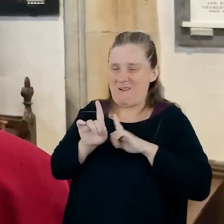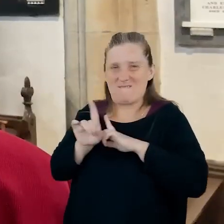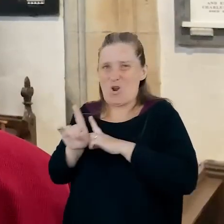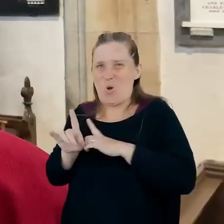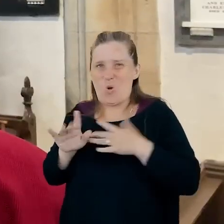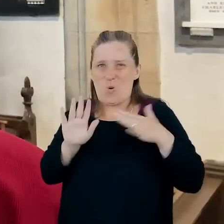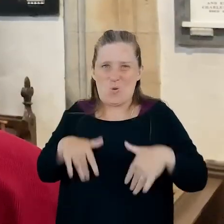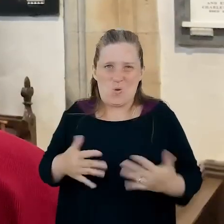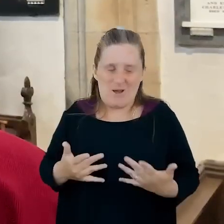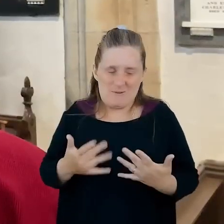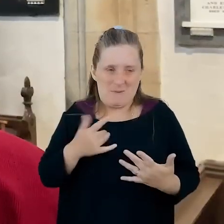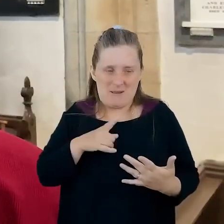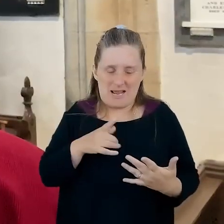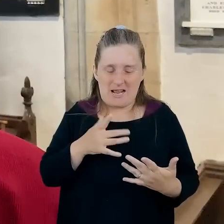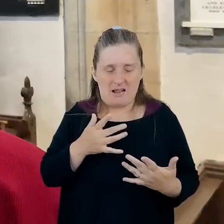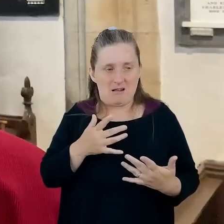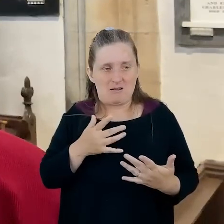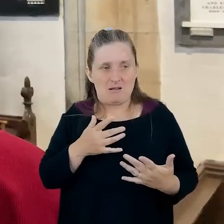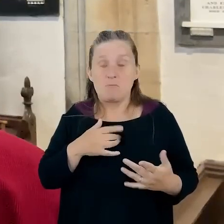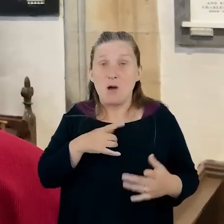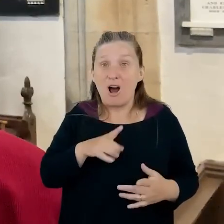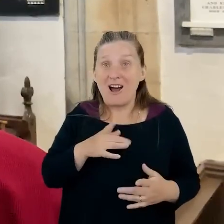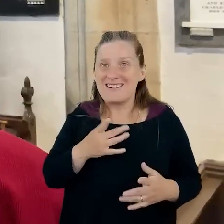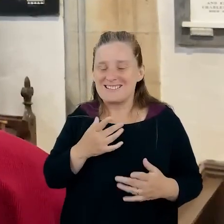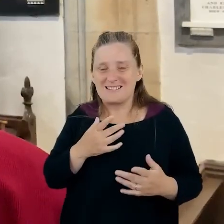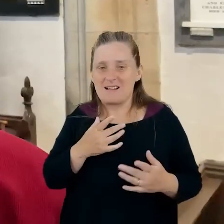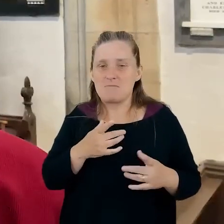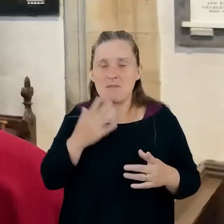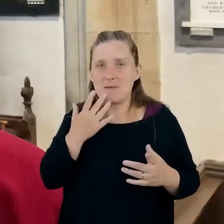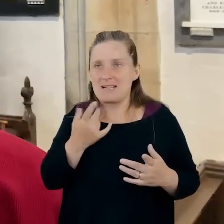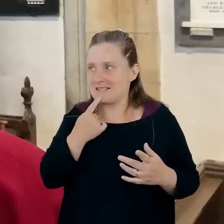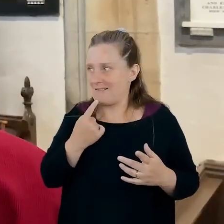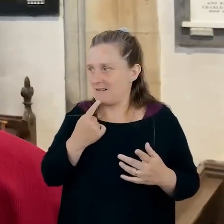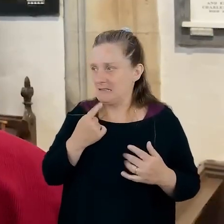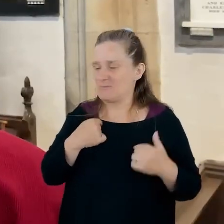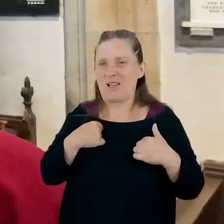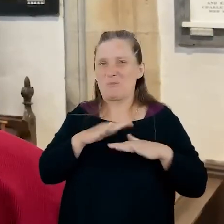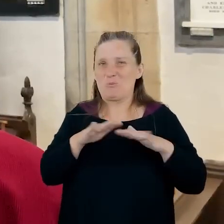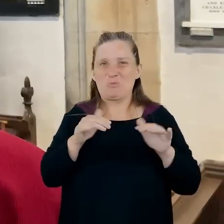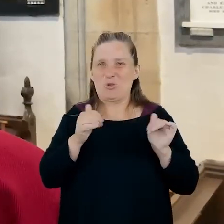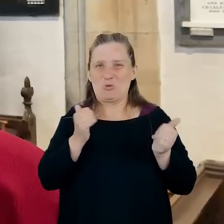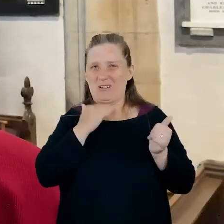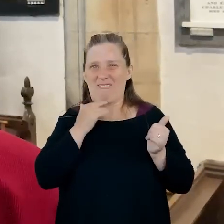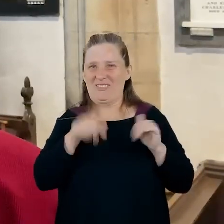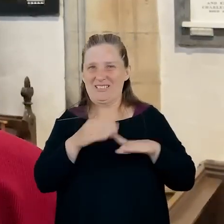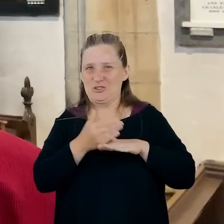up on this discipling stuff, instead of coming back and admitting to everyone that they weren't up to the